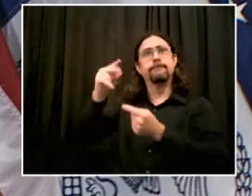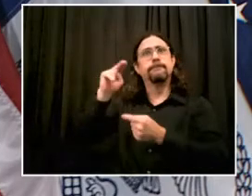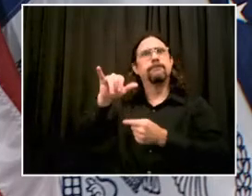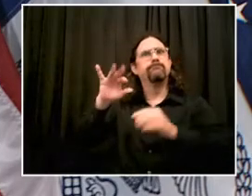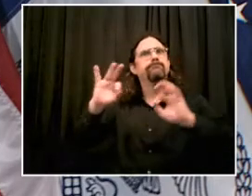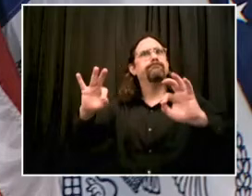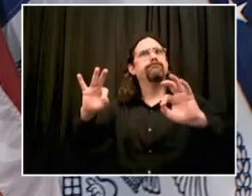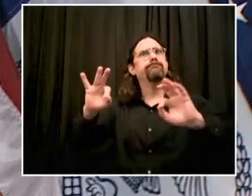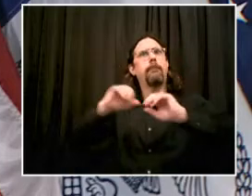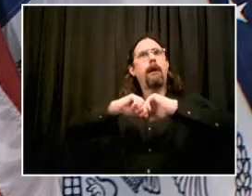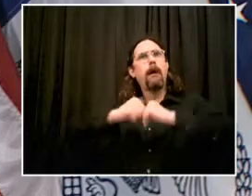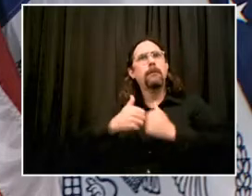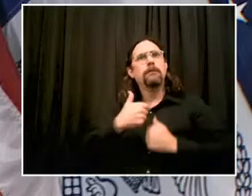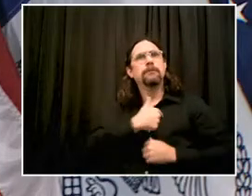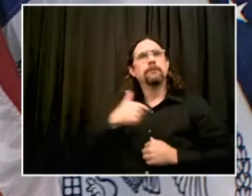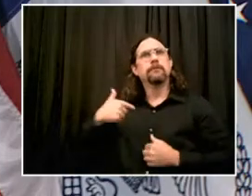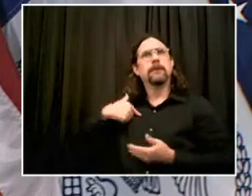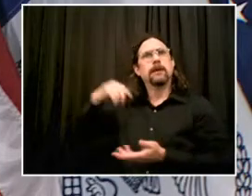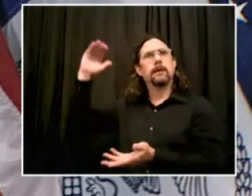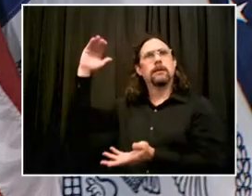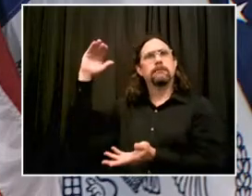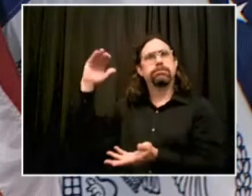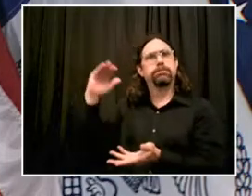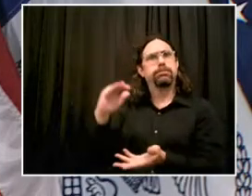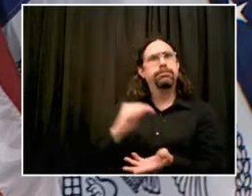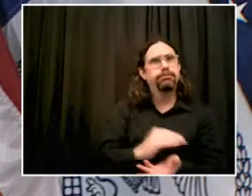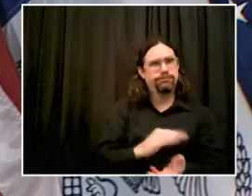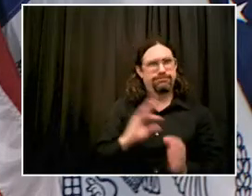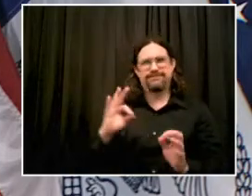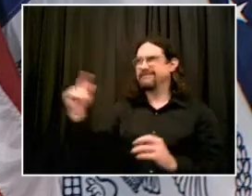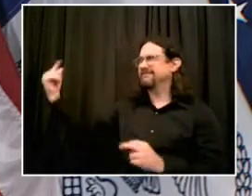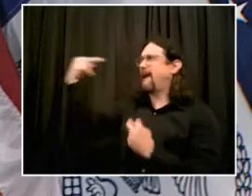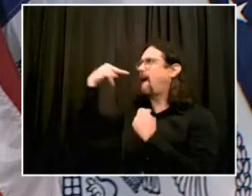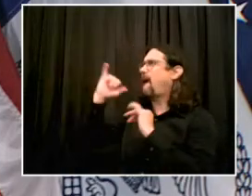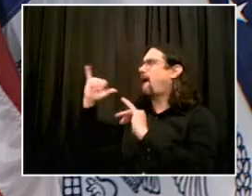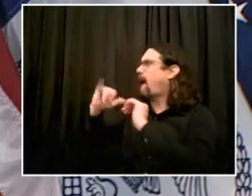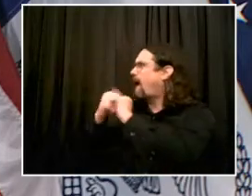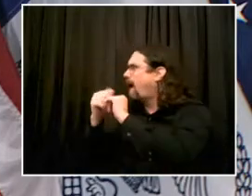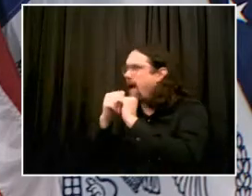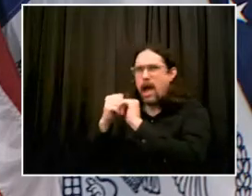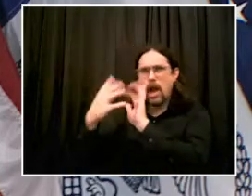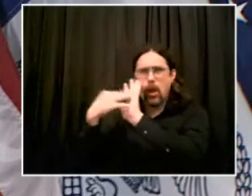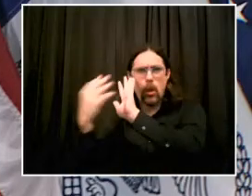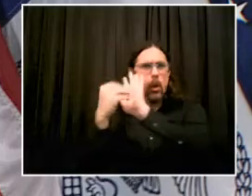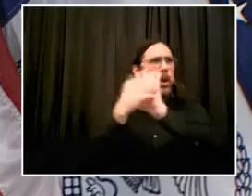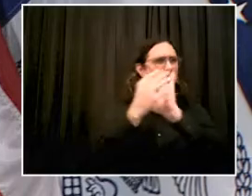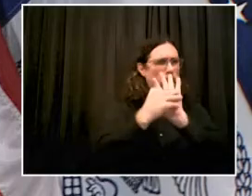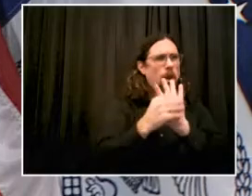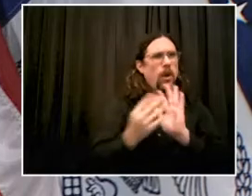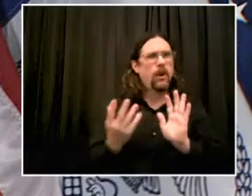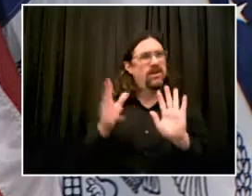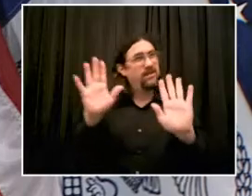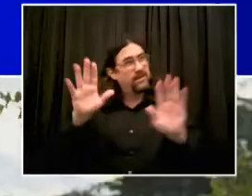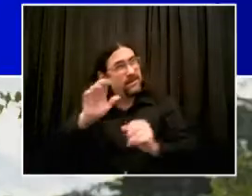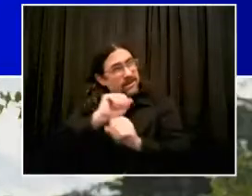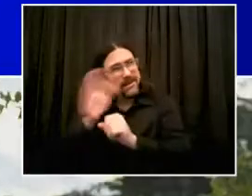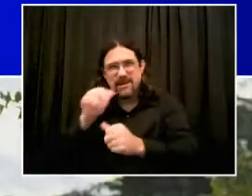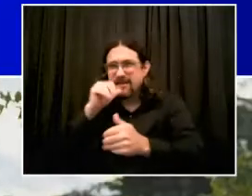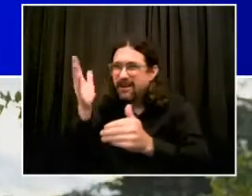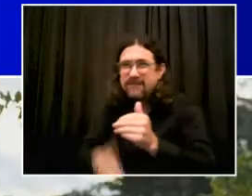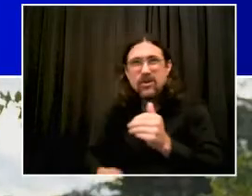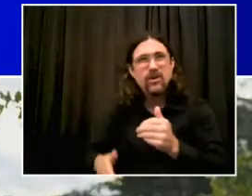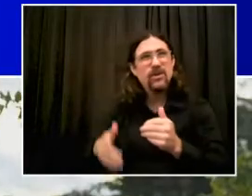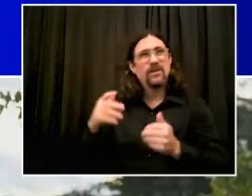talk about that in just a minute. But first, of course, Tropical Storm Isaias, what a powerful storm